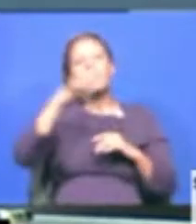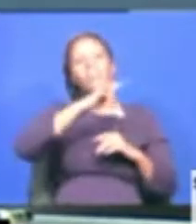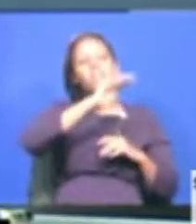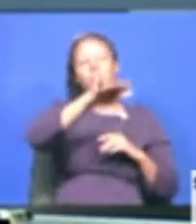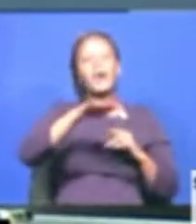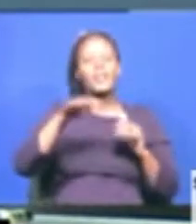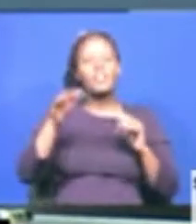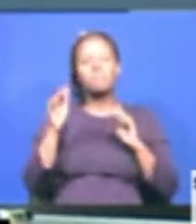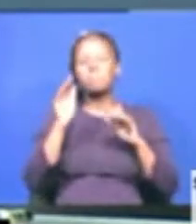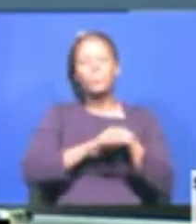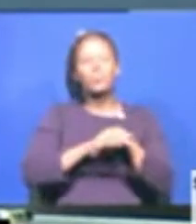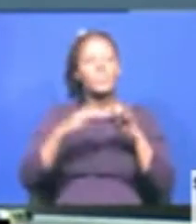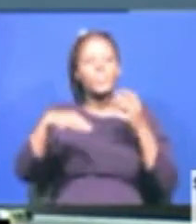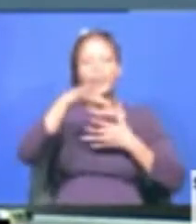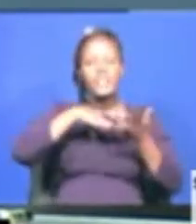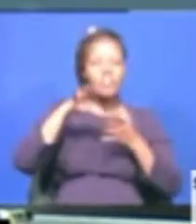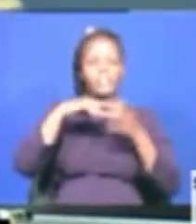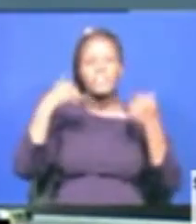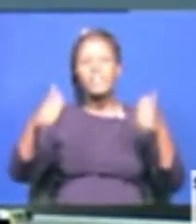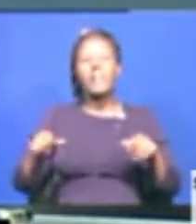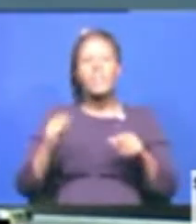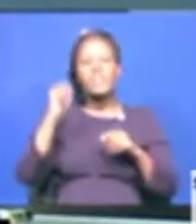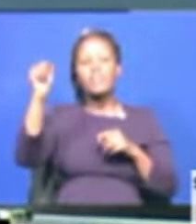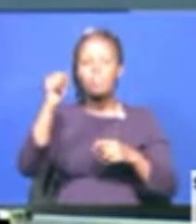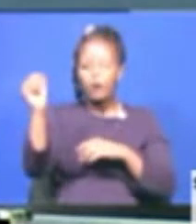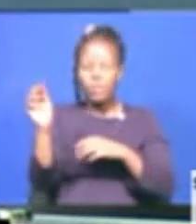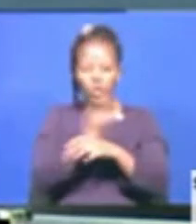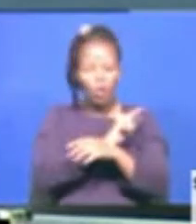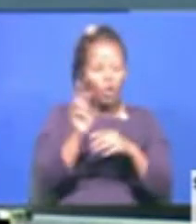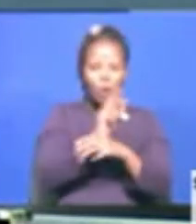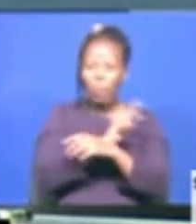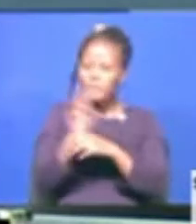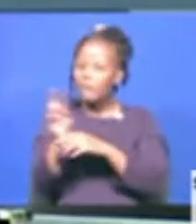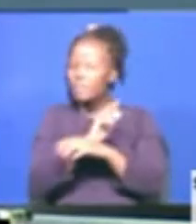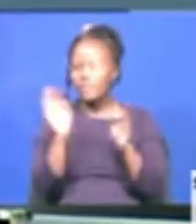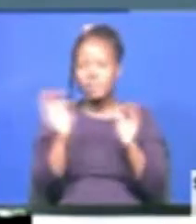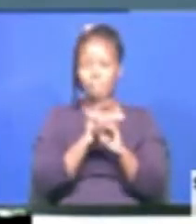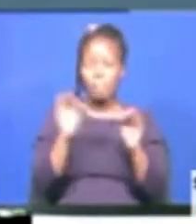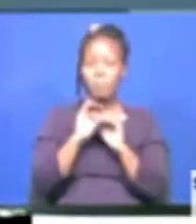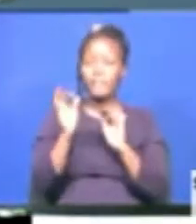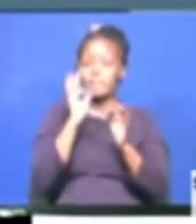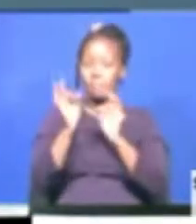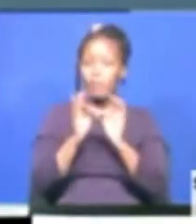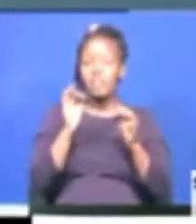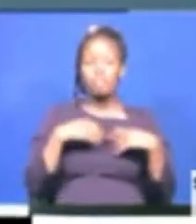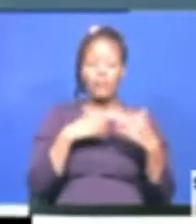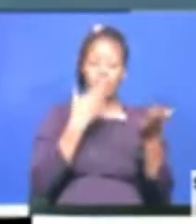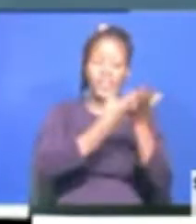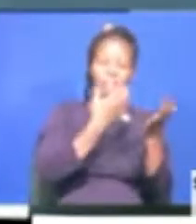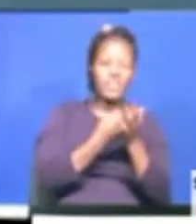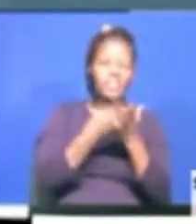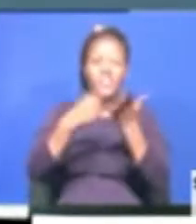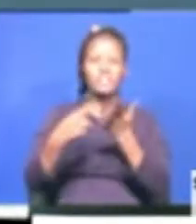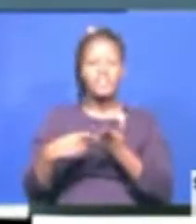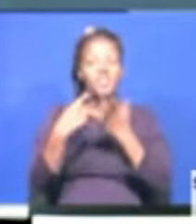of political observation. Okay. If they are happy to share their evidences of the irregularities, then we can discuss on it. Okay, I